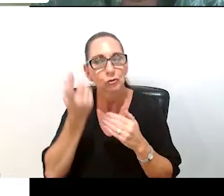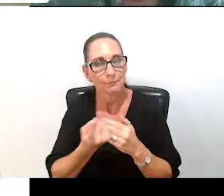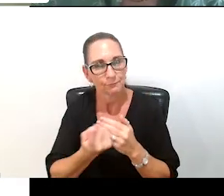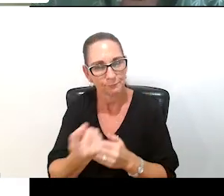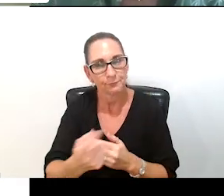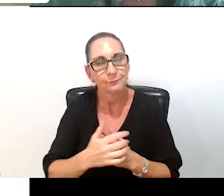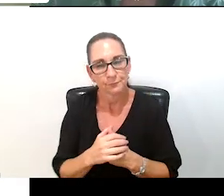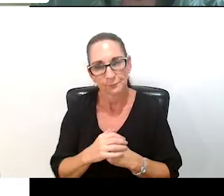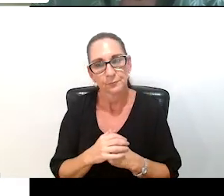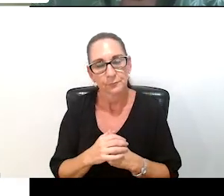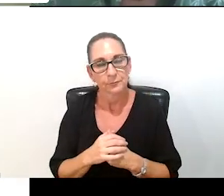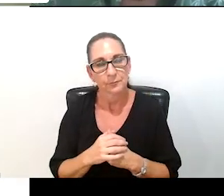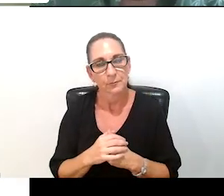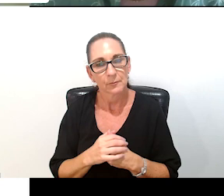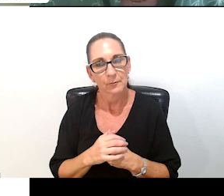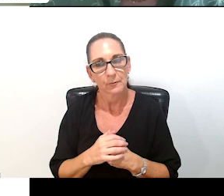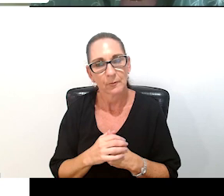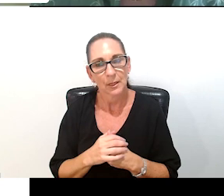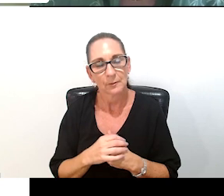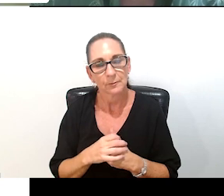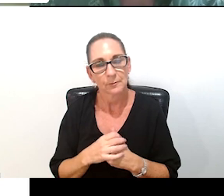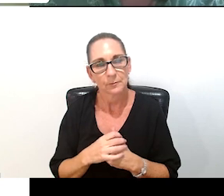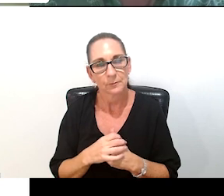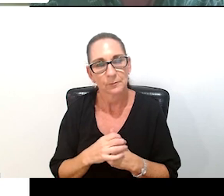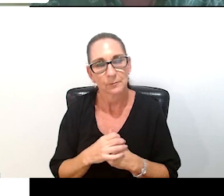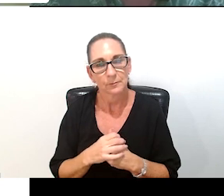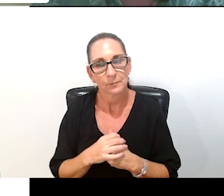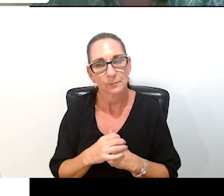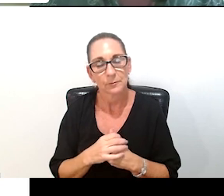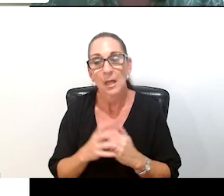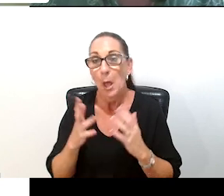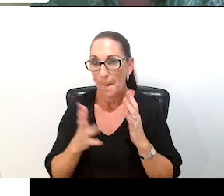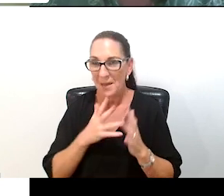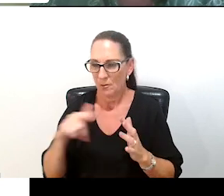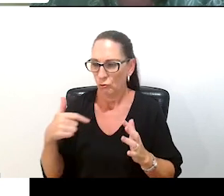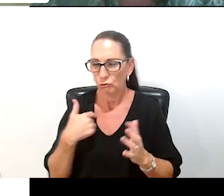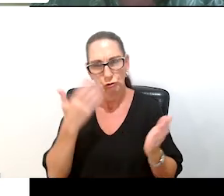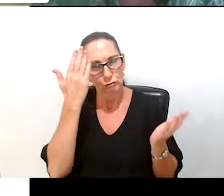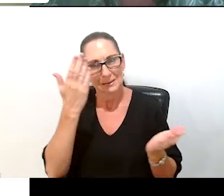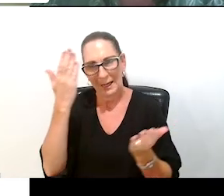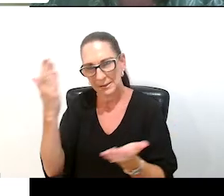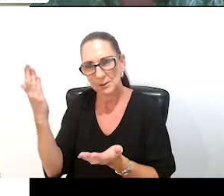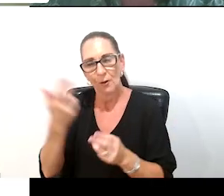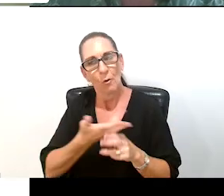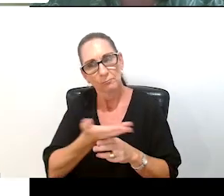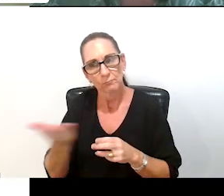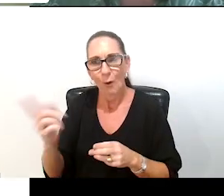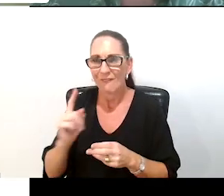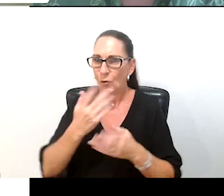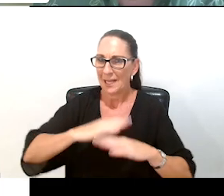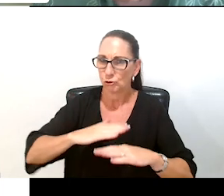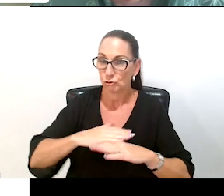That respect to any First Nations peoples joining us